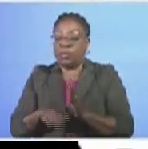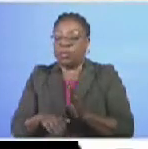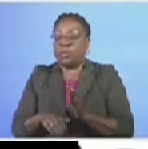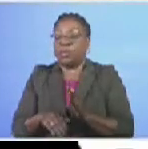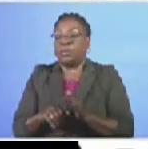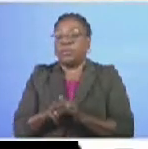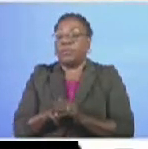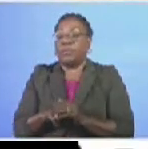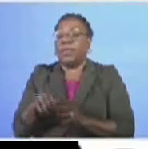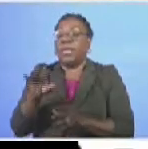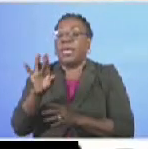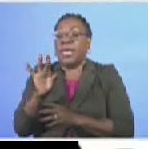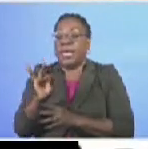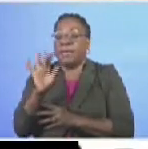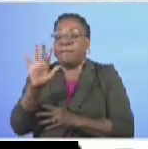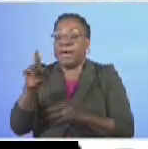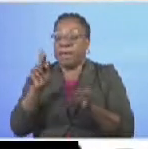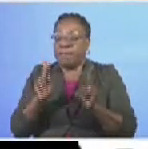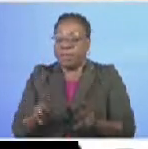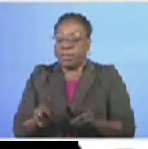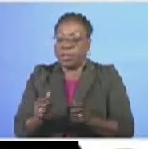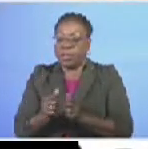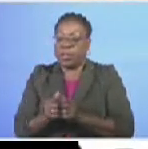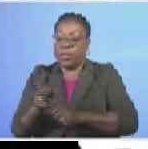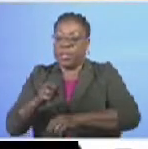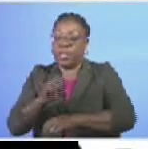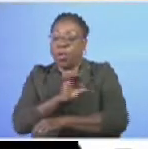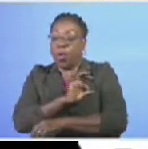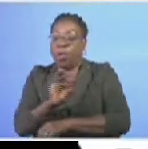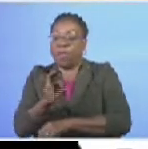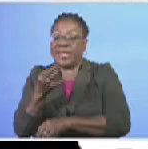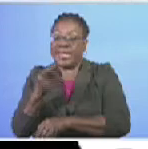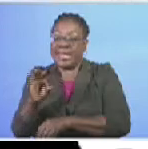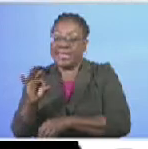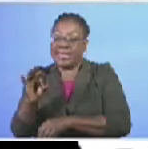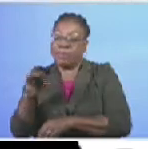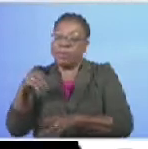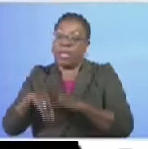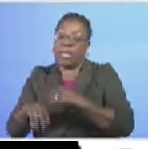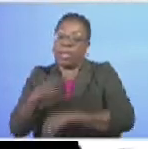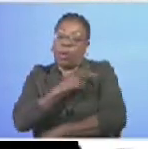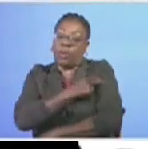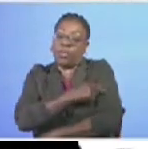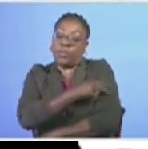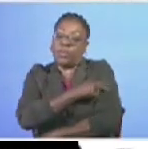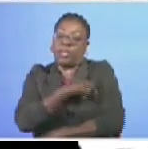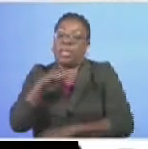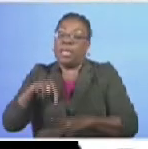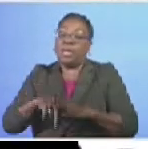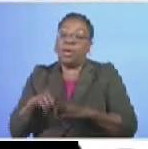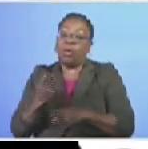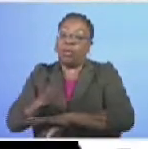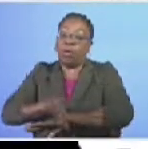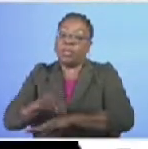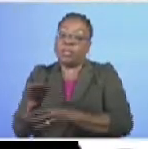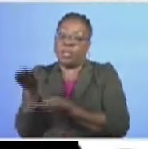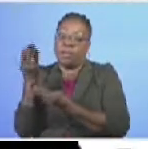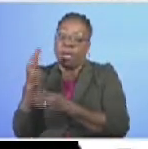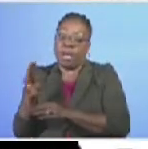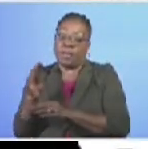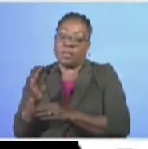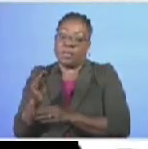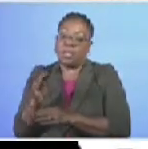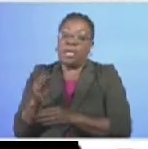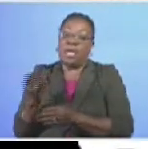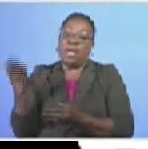well. 85 persons with COVID-19 were hospitalized across the archipelago, down from the high